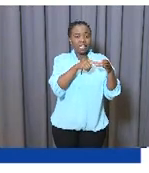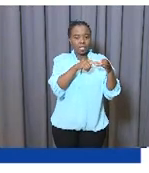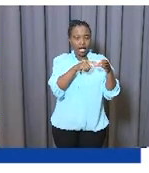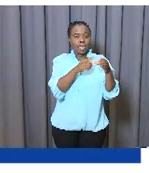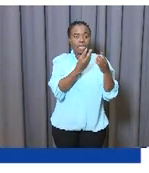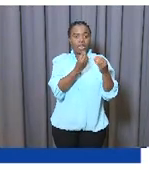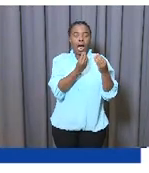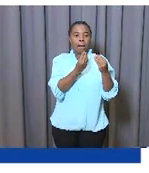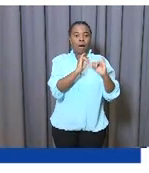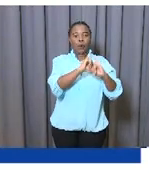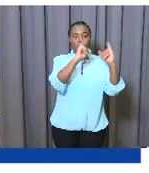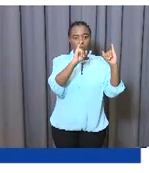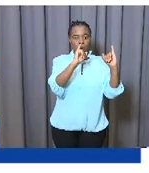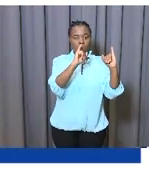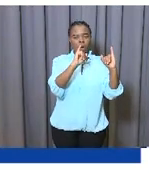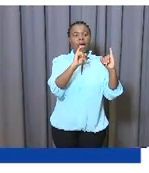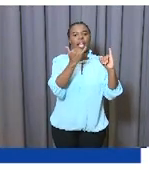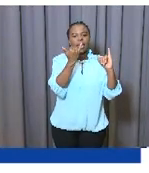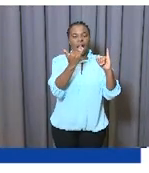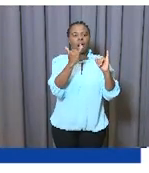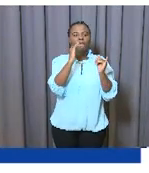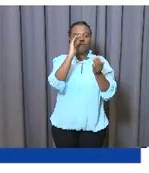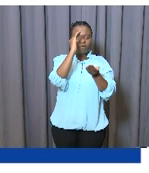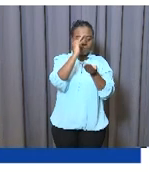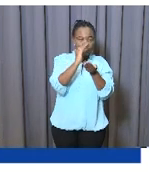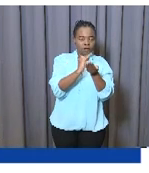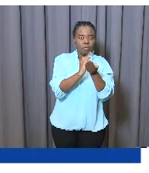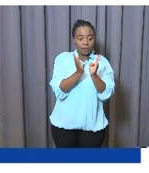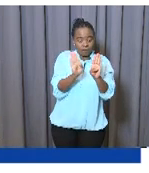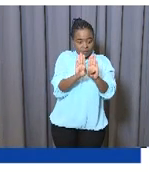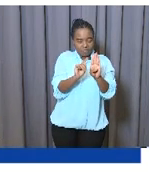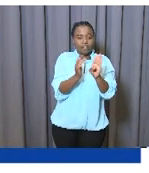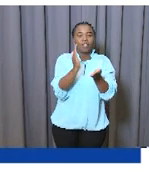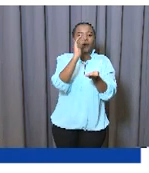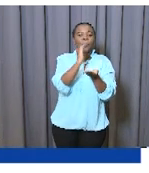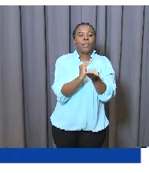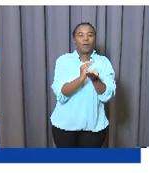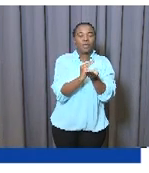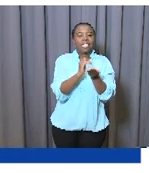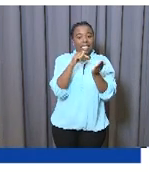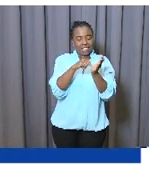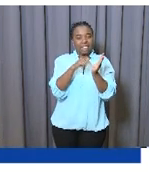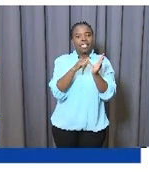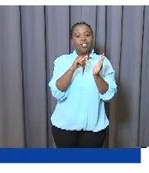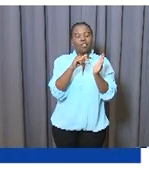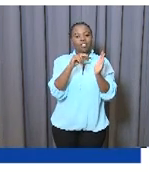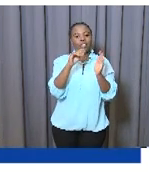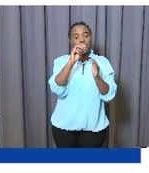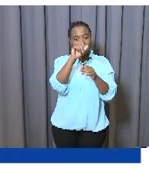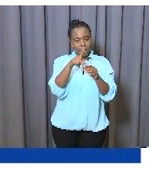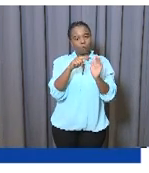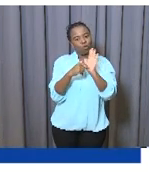cases. And they stabilize after the lockdown. This is what these graphs are showing you here. After the